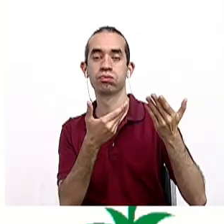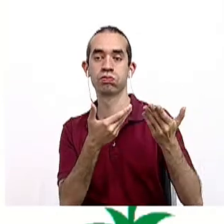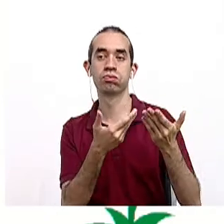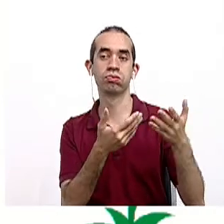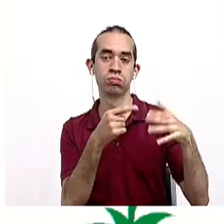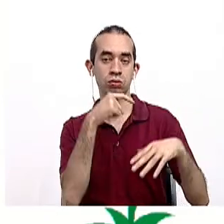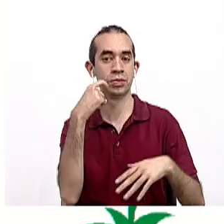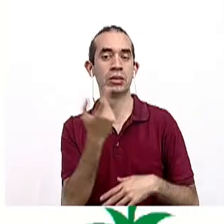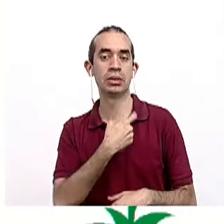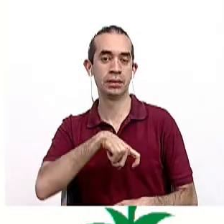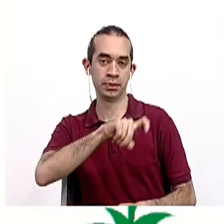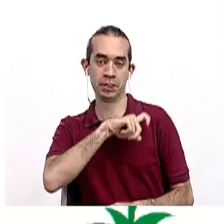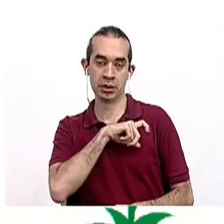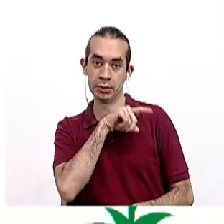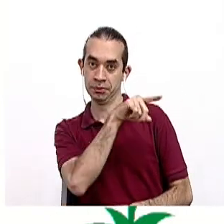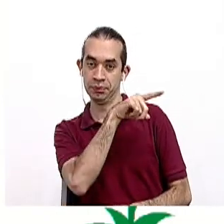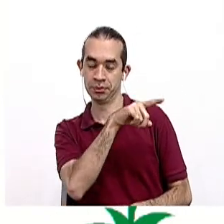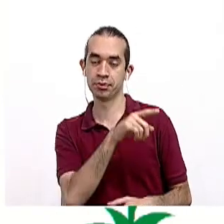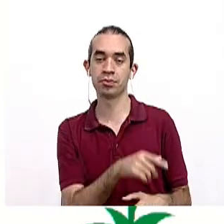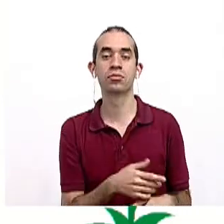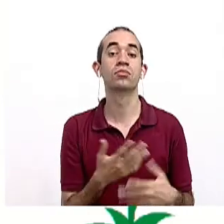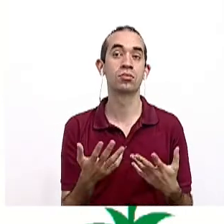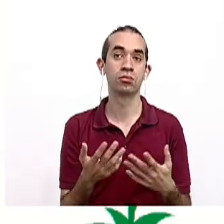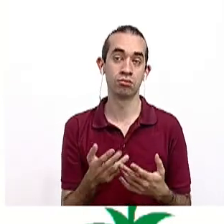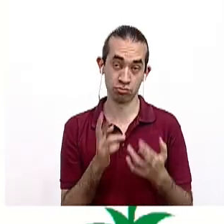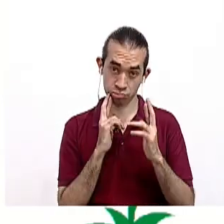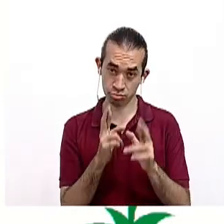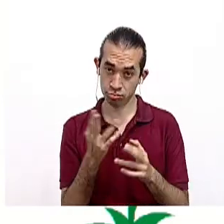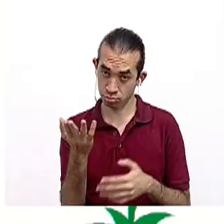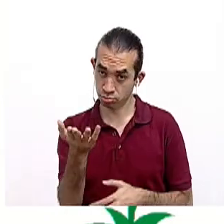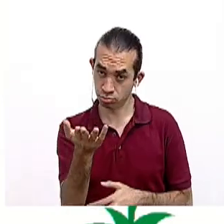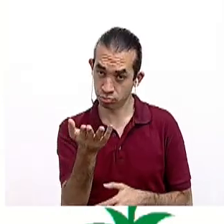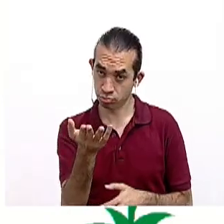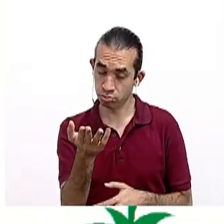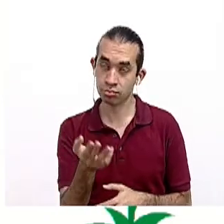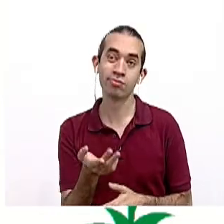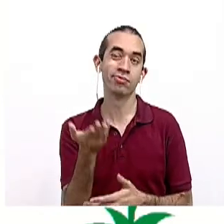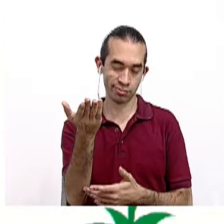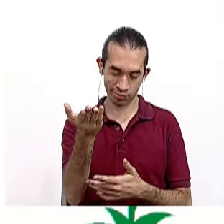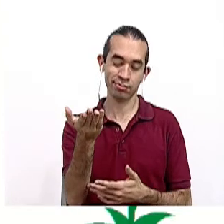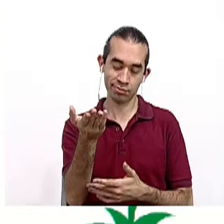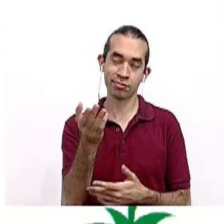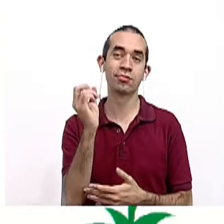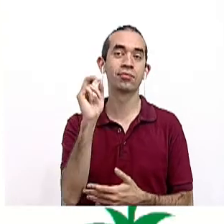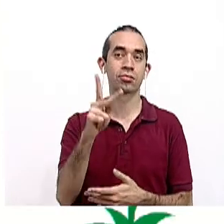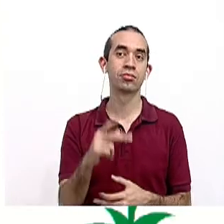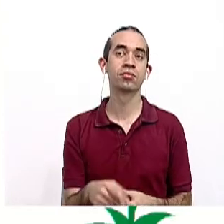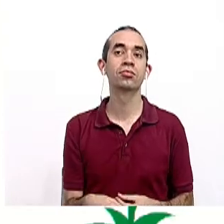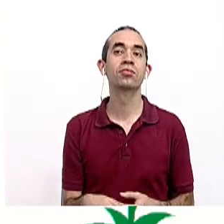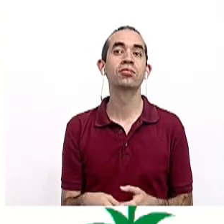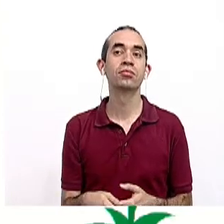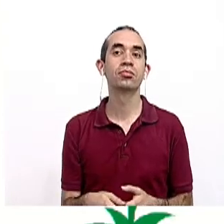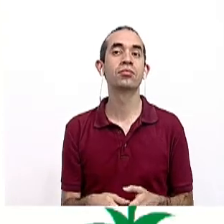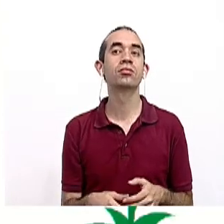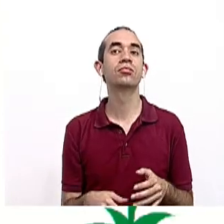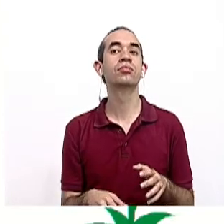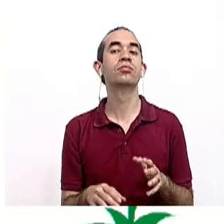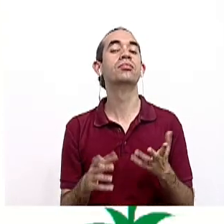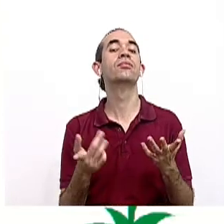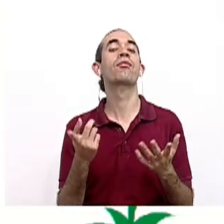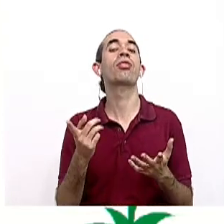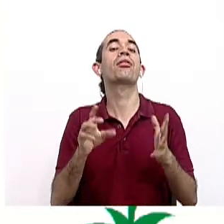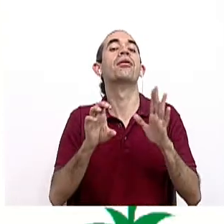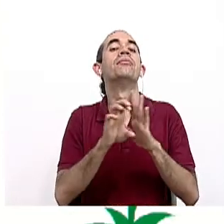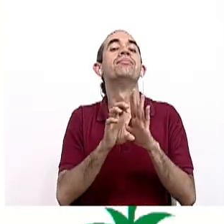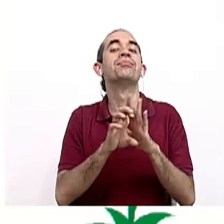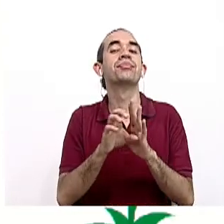tomato from Spain? Do you have the answer for that one? Yes? Okay. What would happen is that